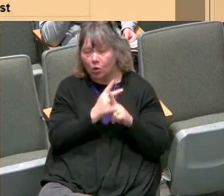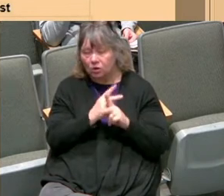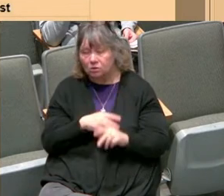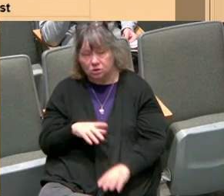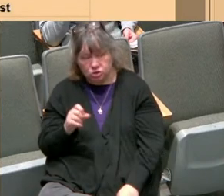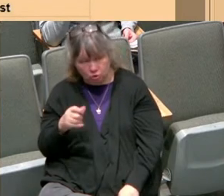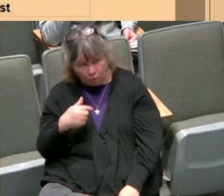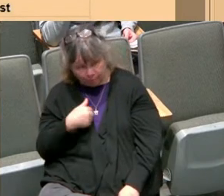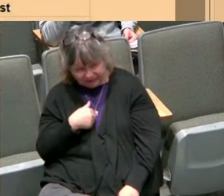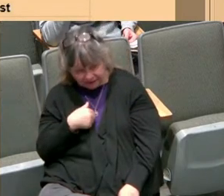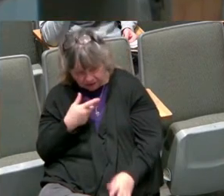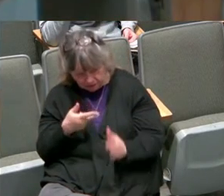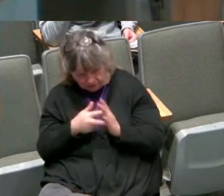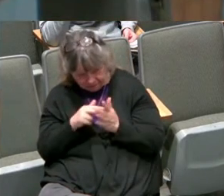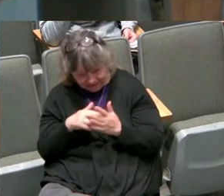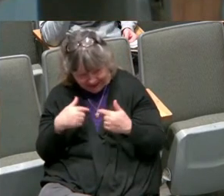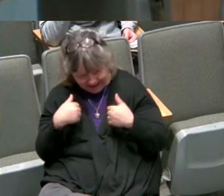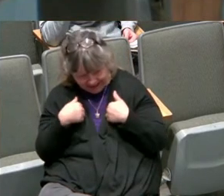approximately